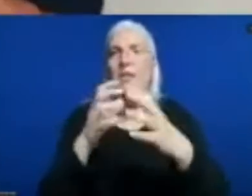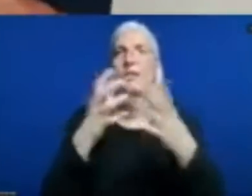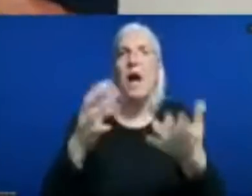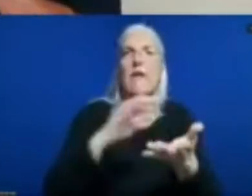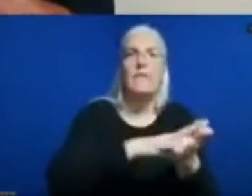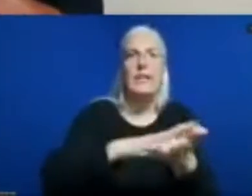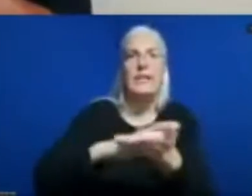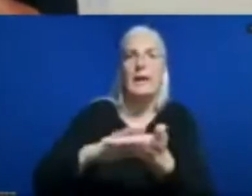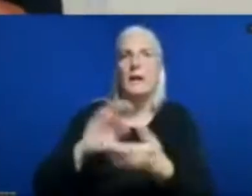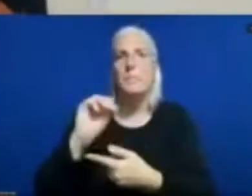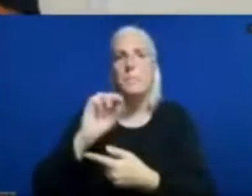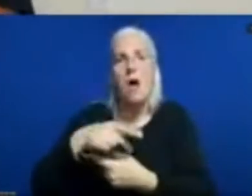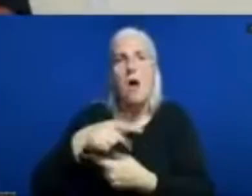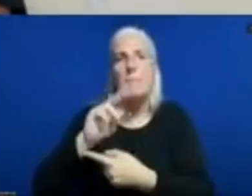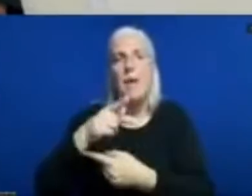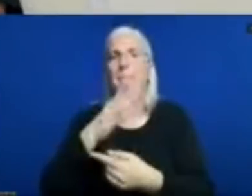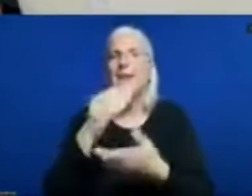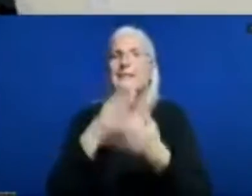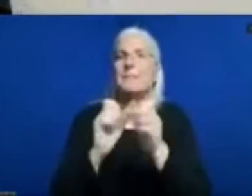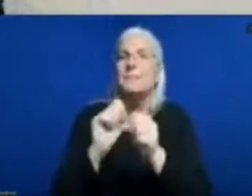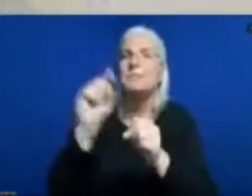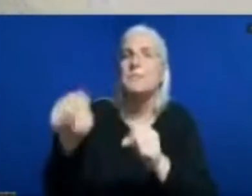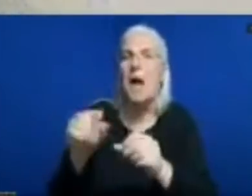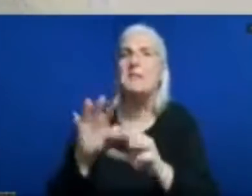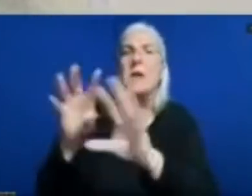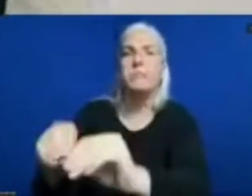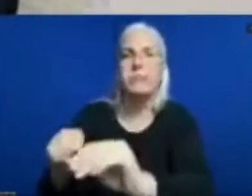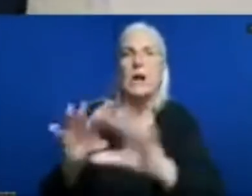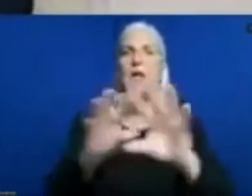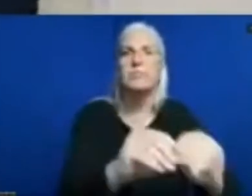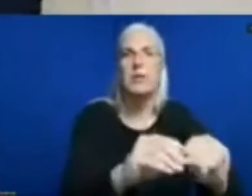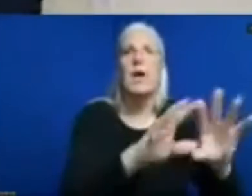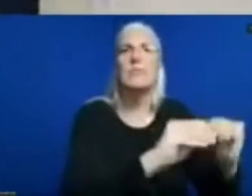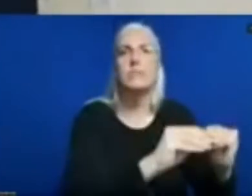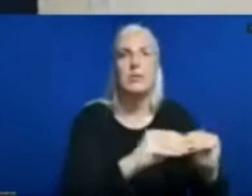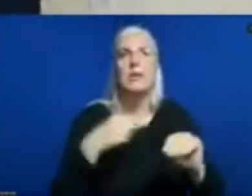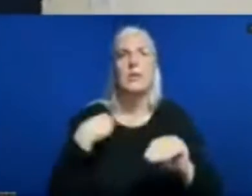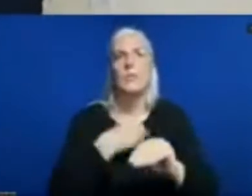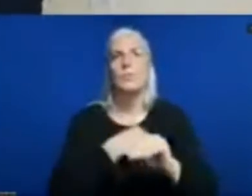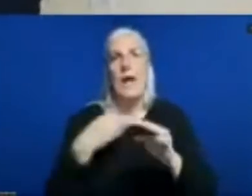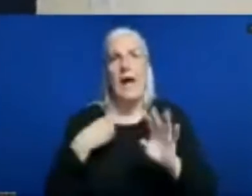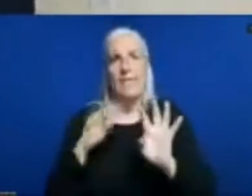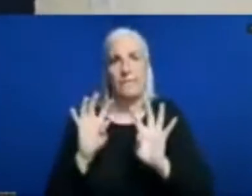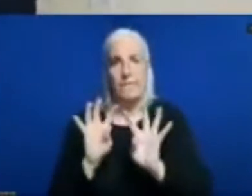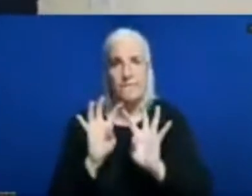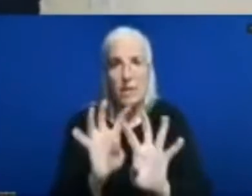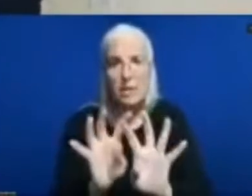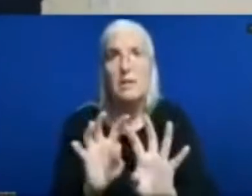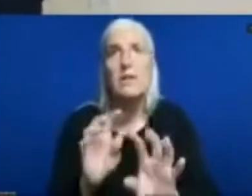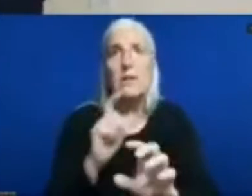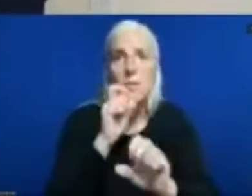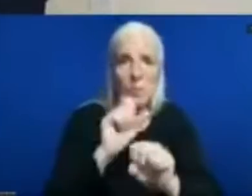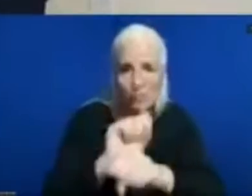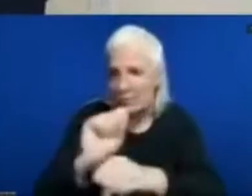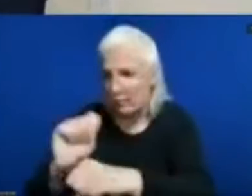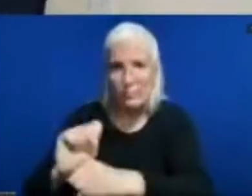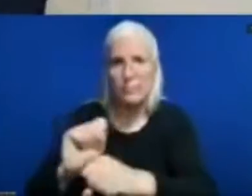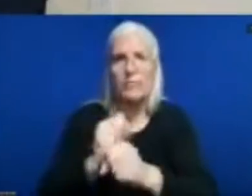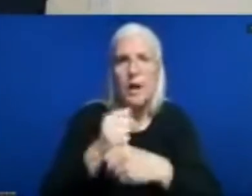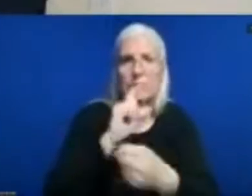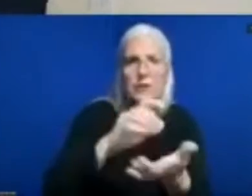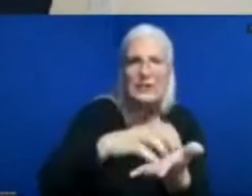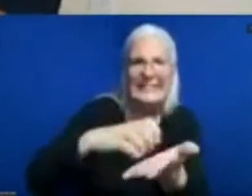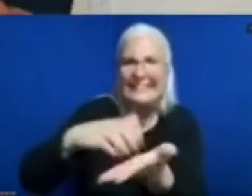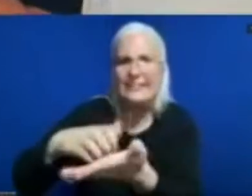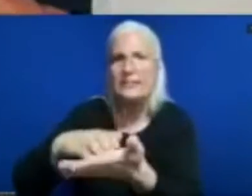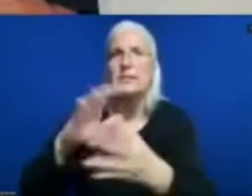past few days. Our crews have been vigilant about picking those up and taking care of those issues, so that continues. Tango, the same story there.